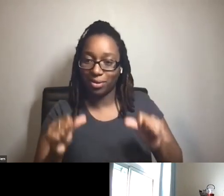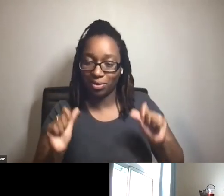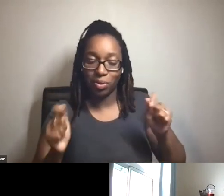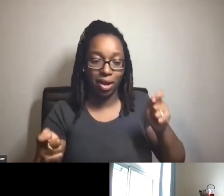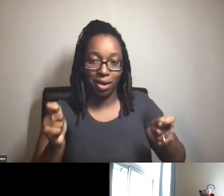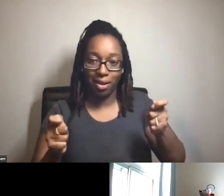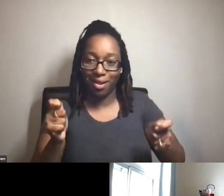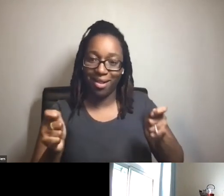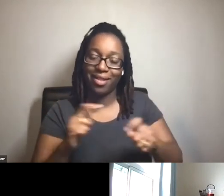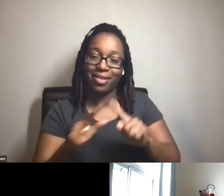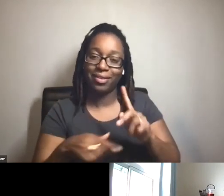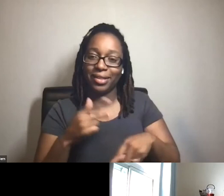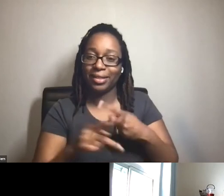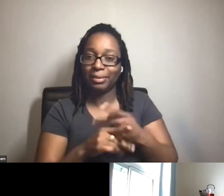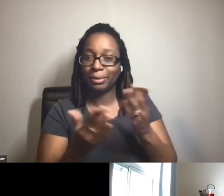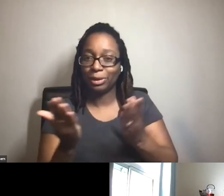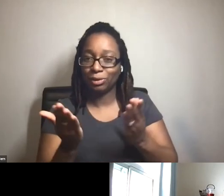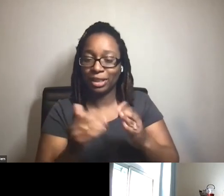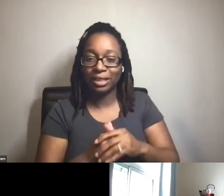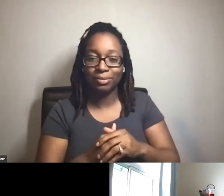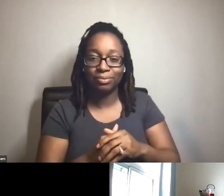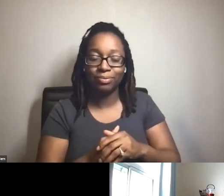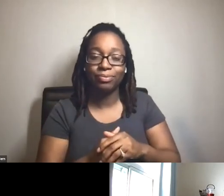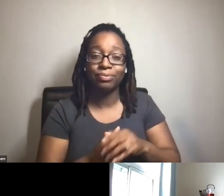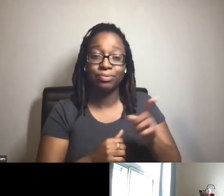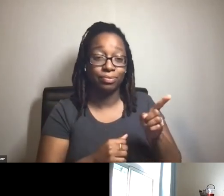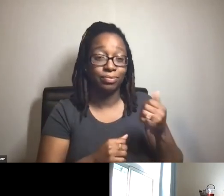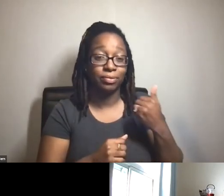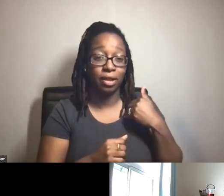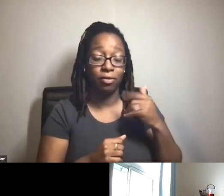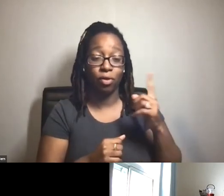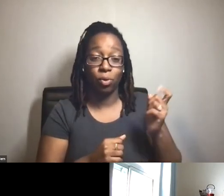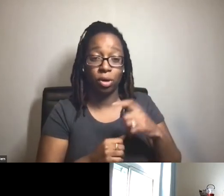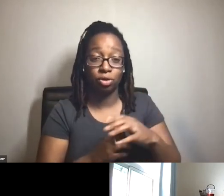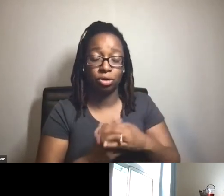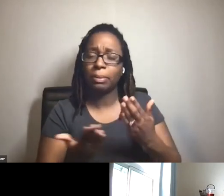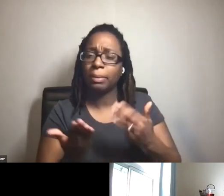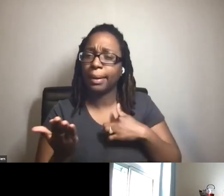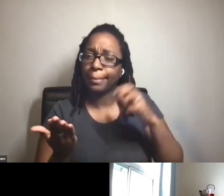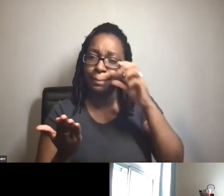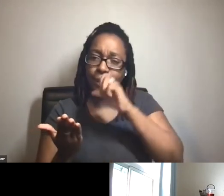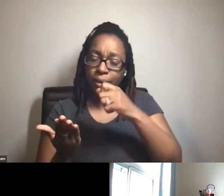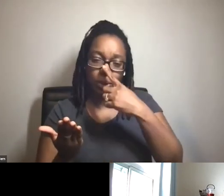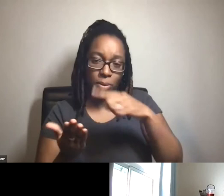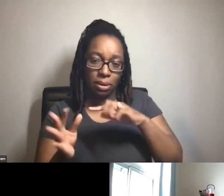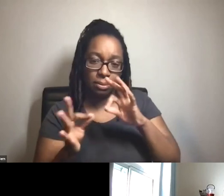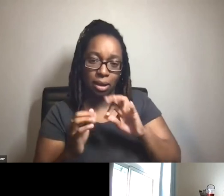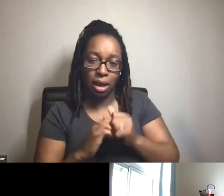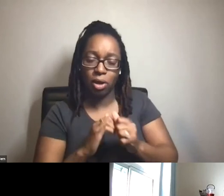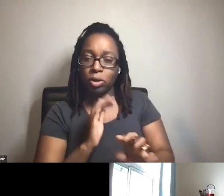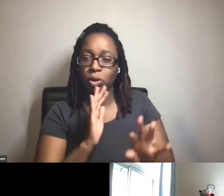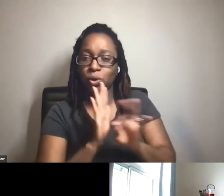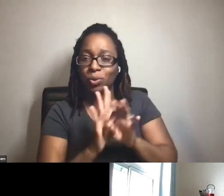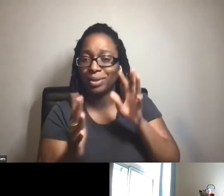kinds of services. Donald has a question. He says, perhaps I missed this, but could you explain how you choose the sounds and